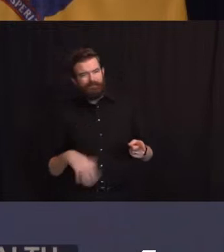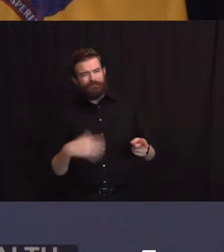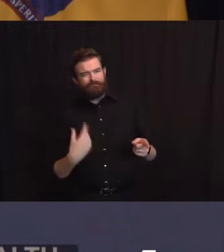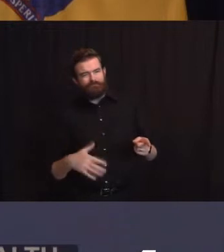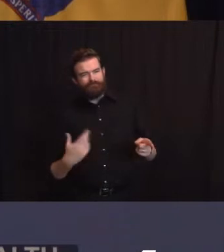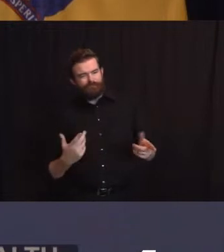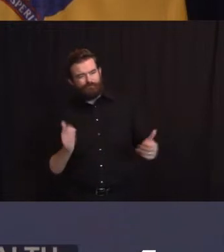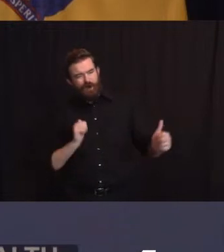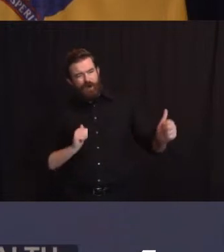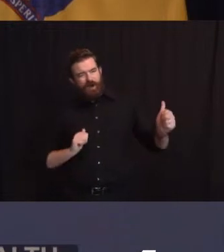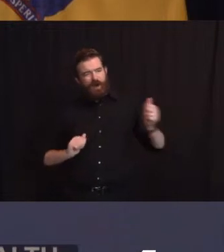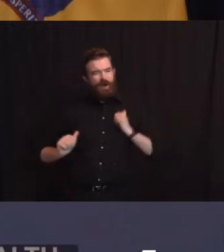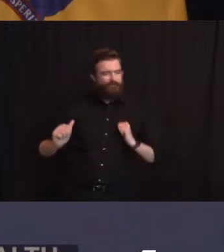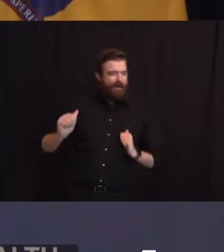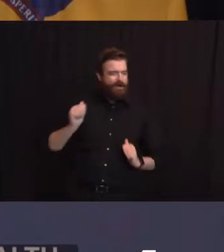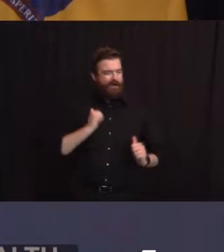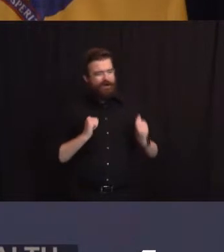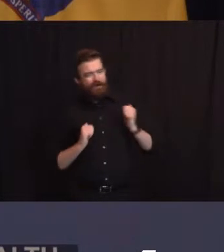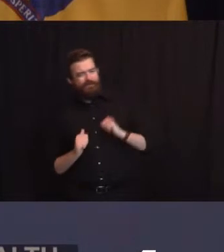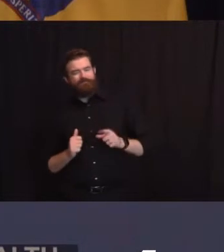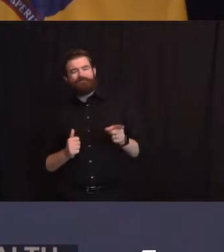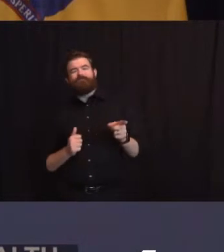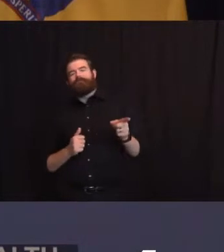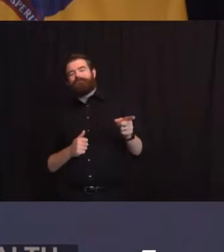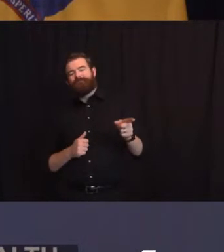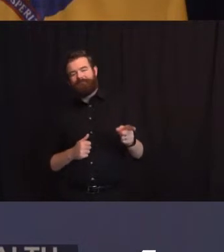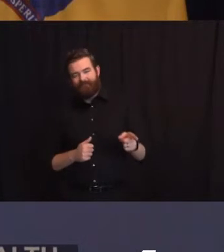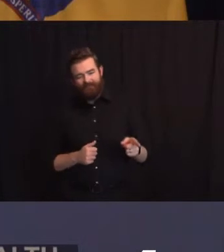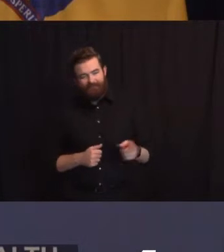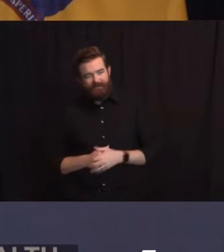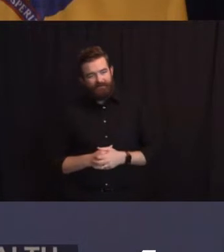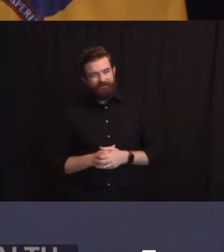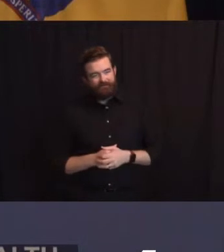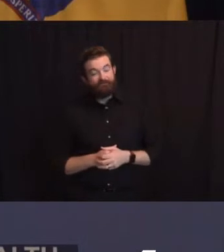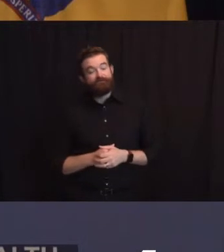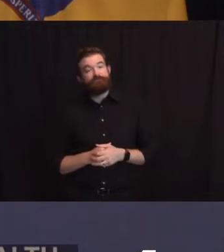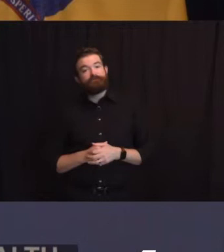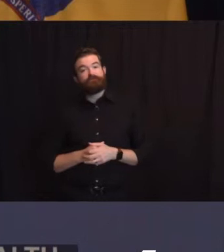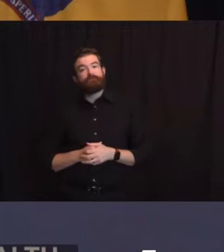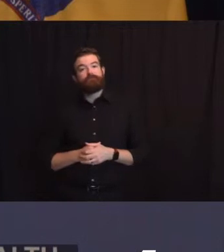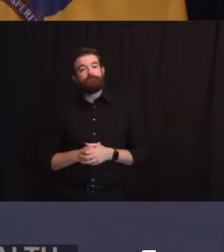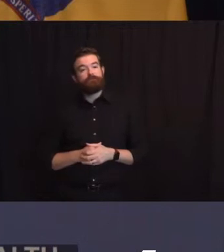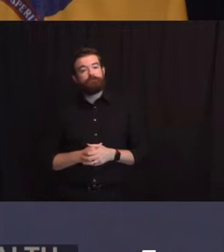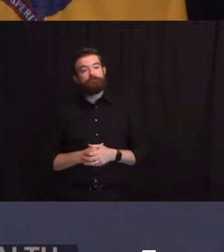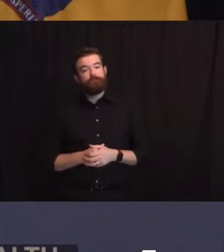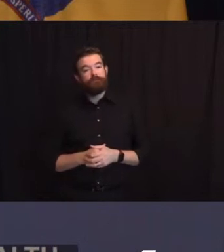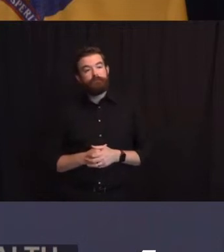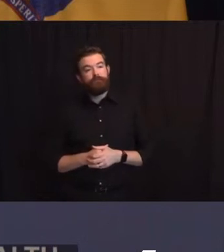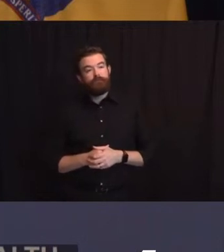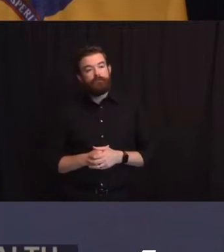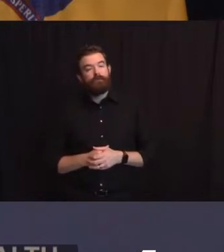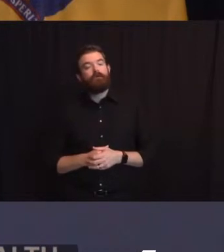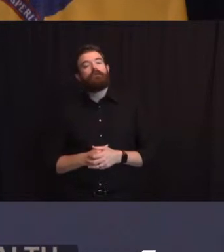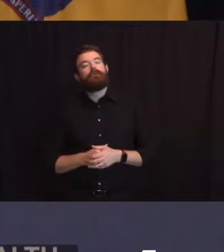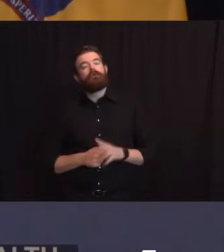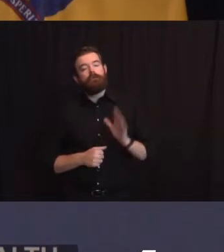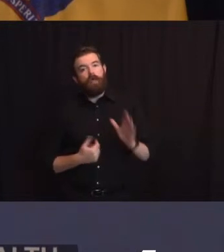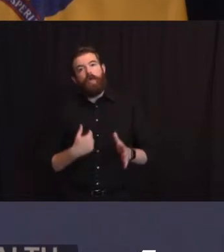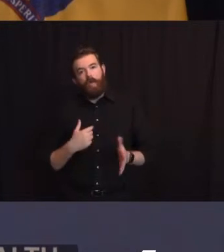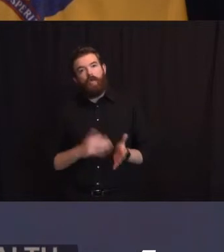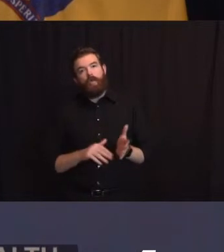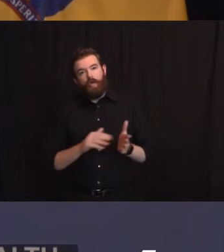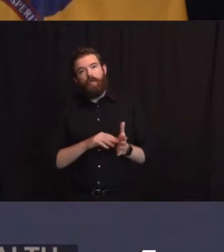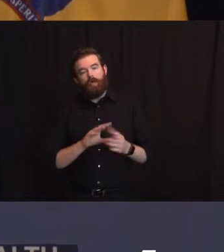We still, I think I've said this probably, you're sick of hearing it from me. Thematically, at least,